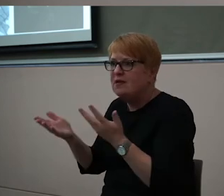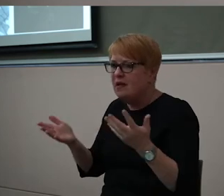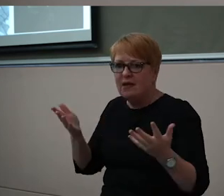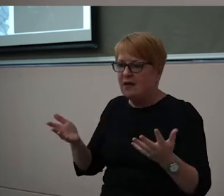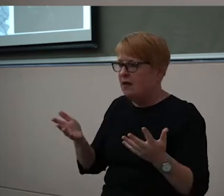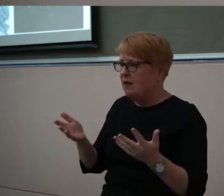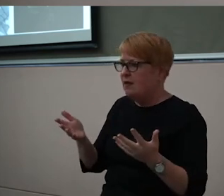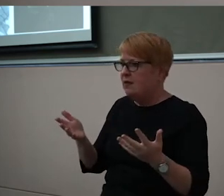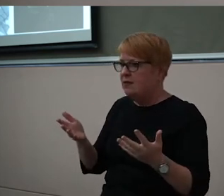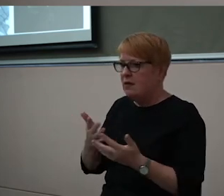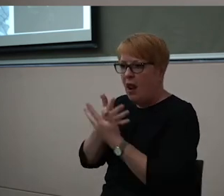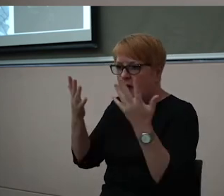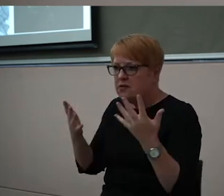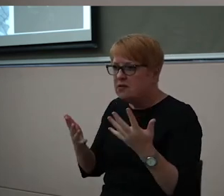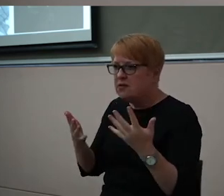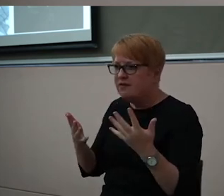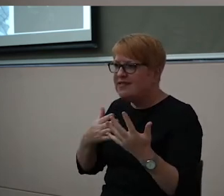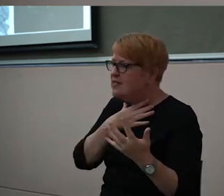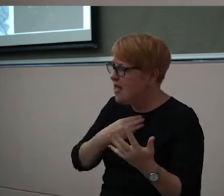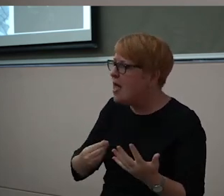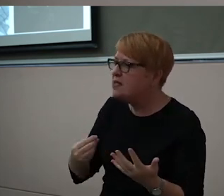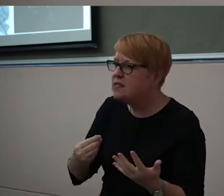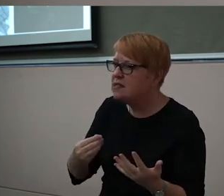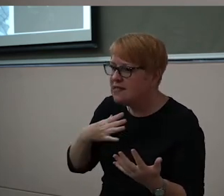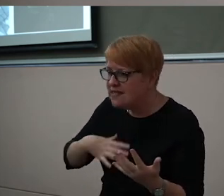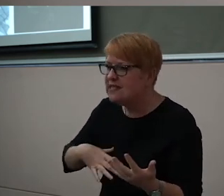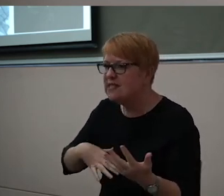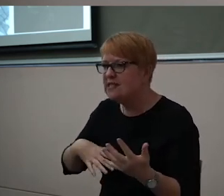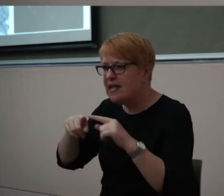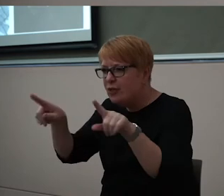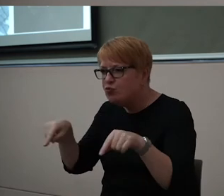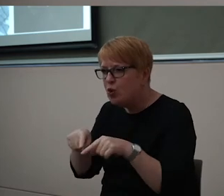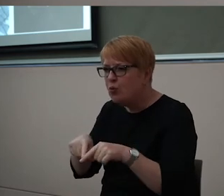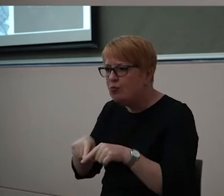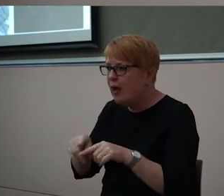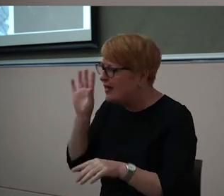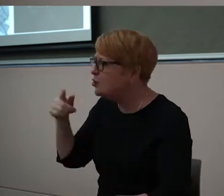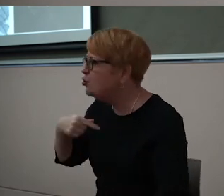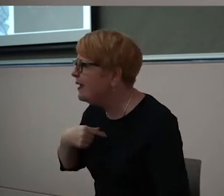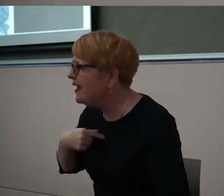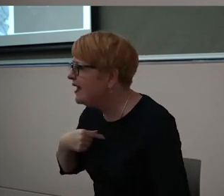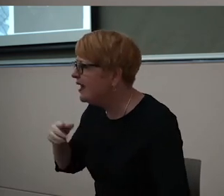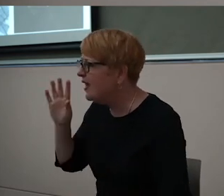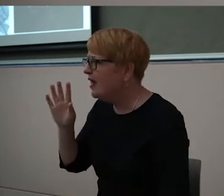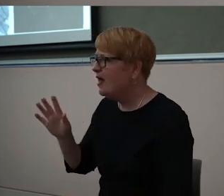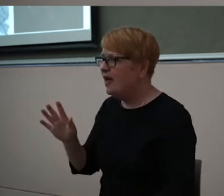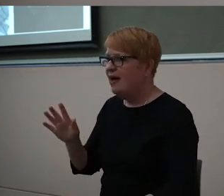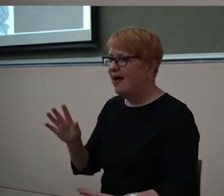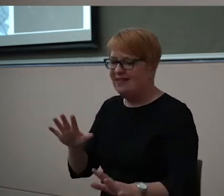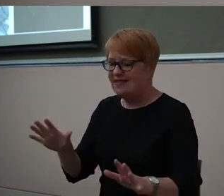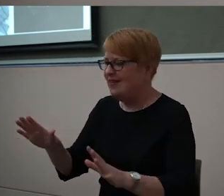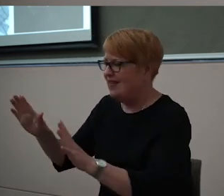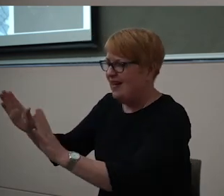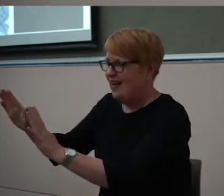that we hold that space for. I mean, I do therapy. Oh, you're good then.